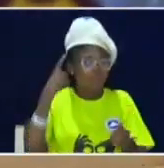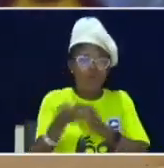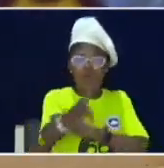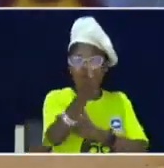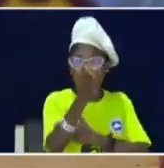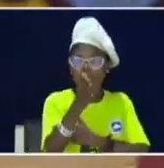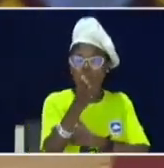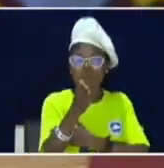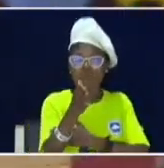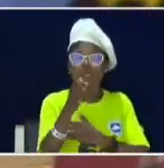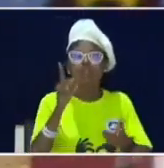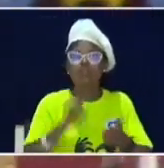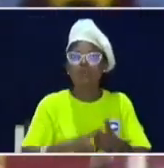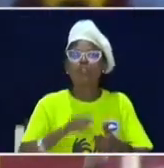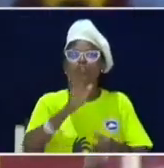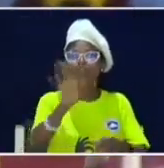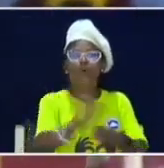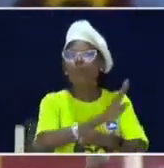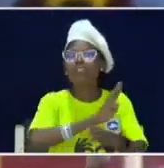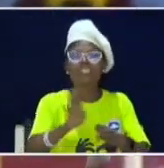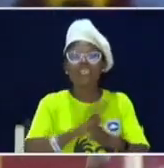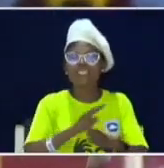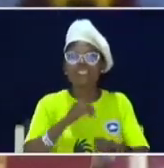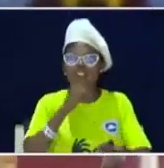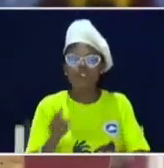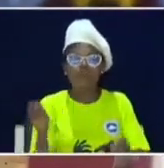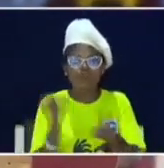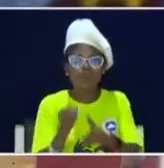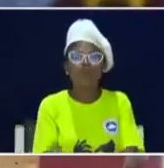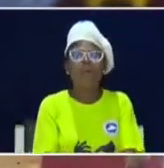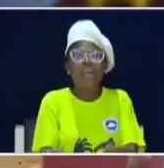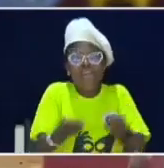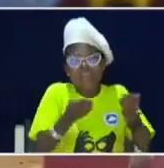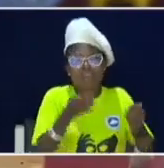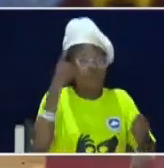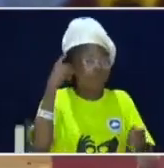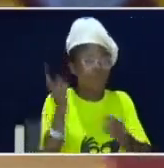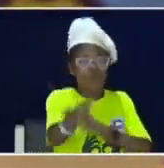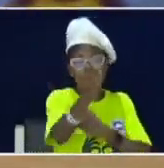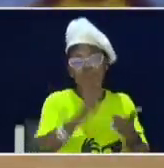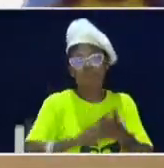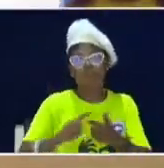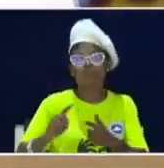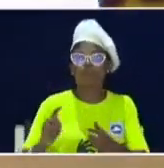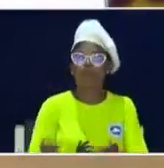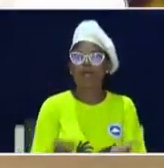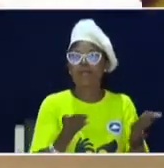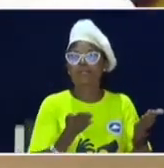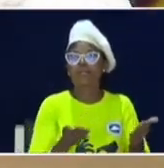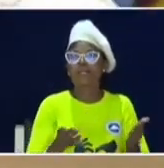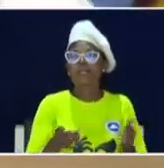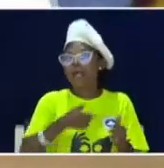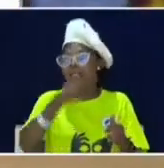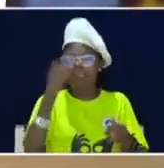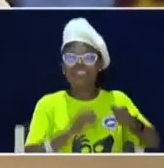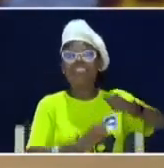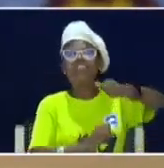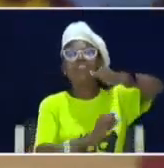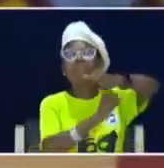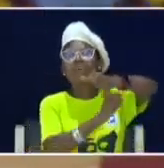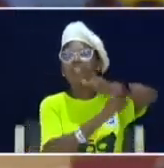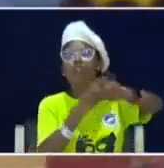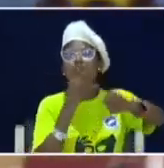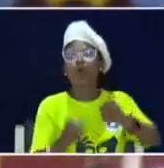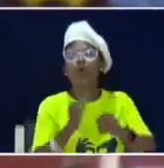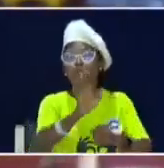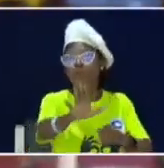What has made your business too heavy for God to carry? It's true you are paying tithe, but yet the foundation of your business, you know, is not on